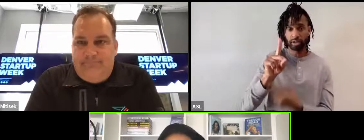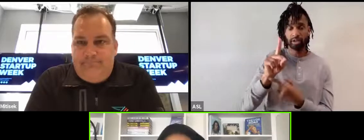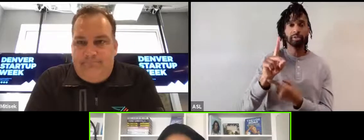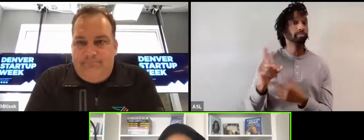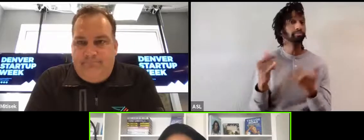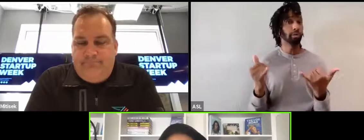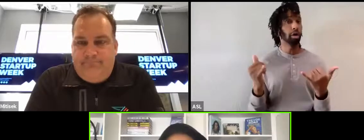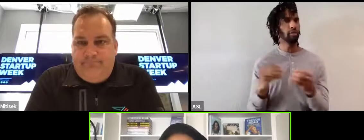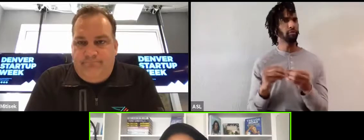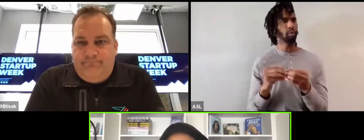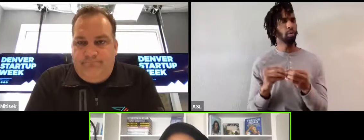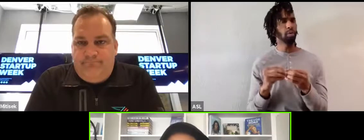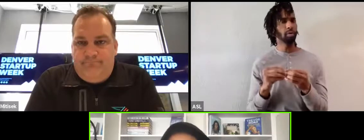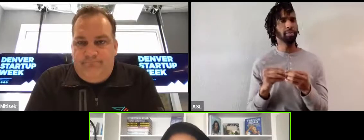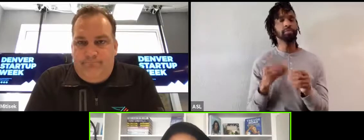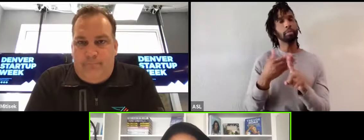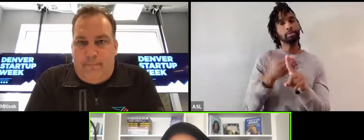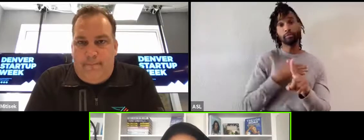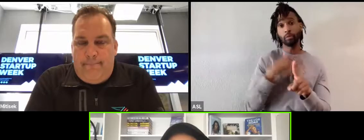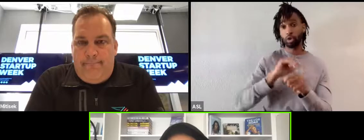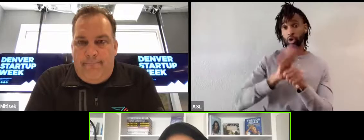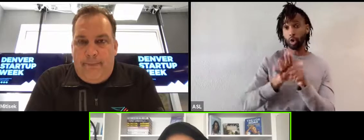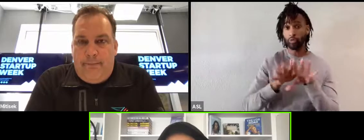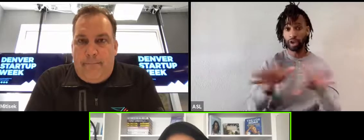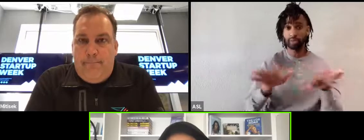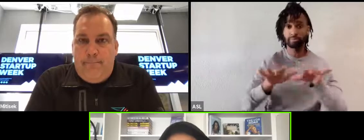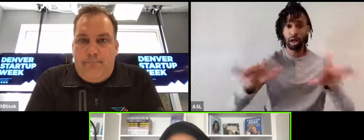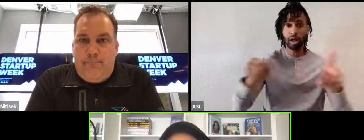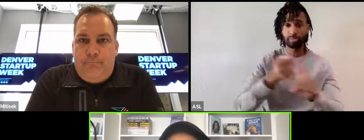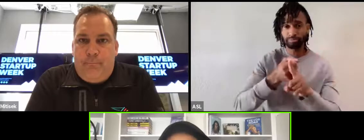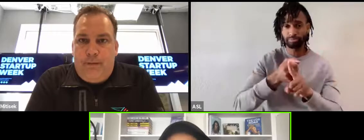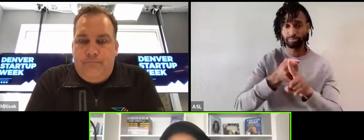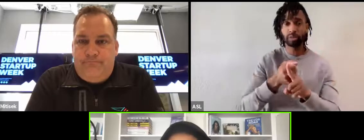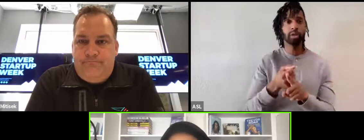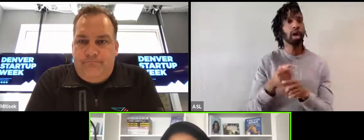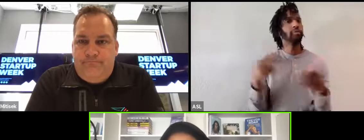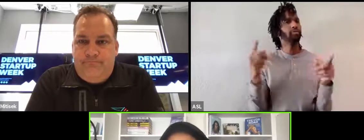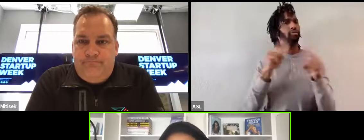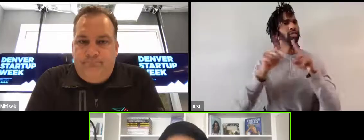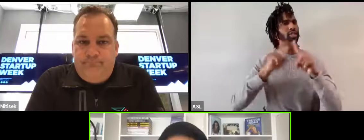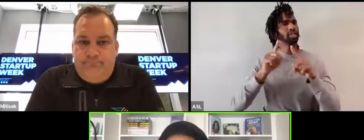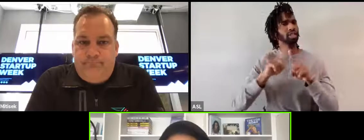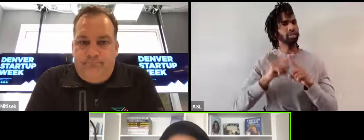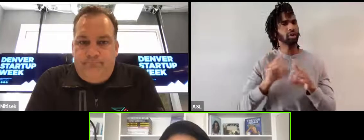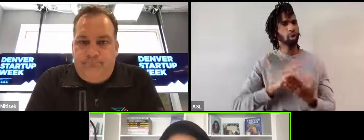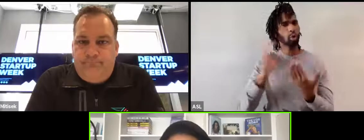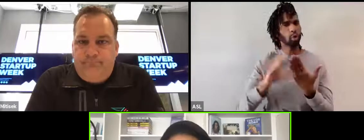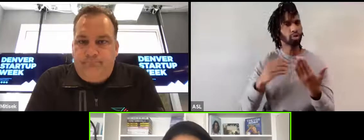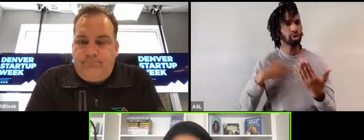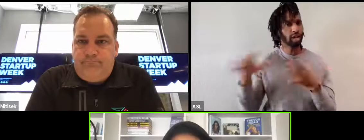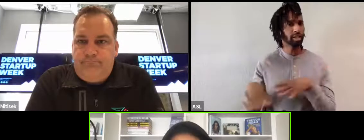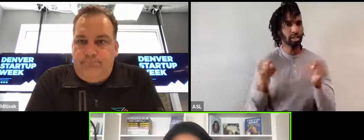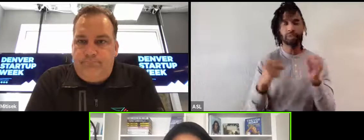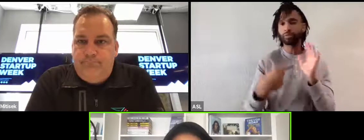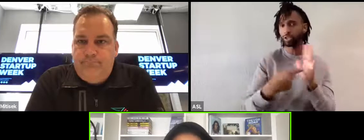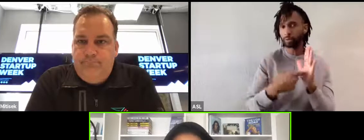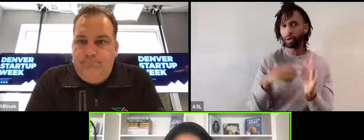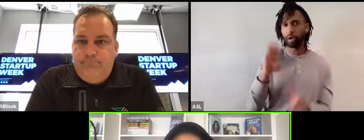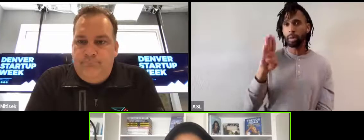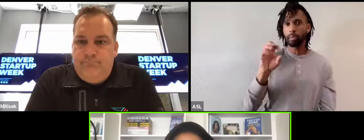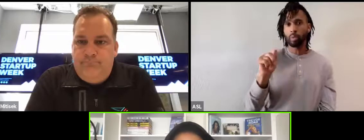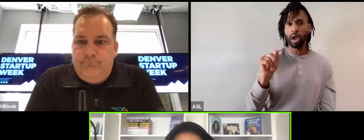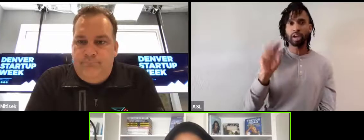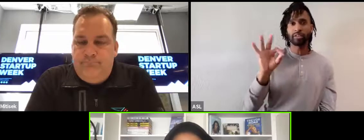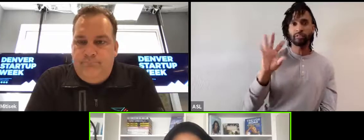now, even before COVID hit, there are now these different courses you can take. Like for instance, Brad Feld, we talked about him a couple of times.